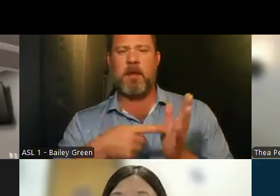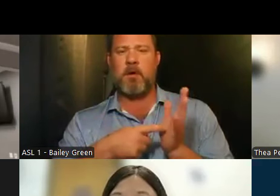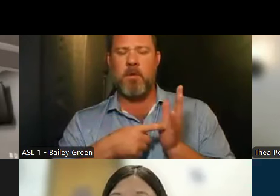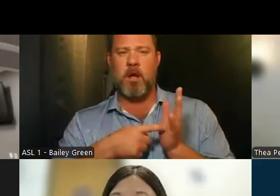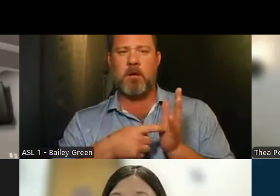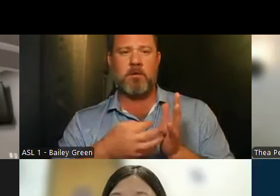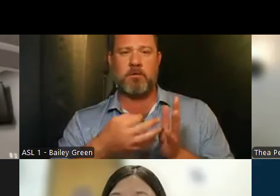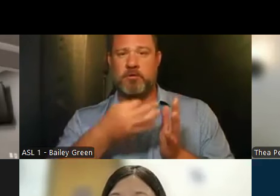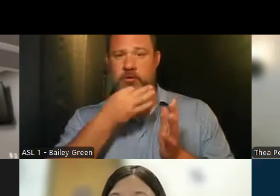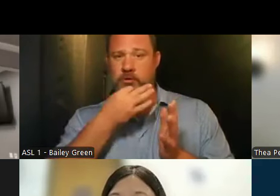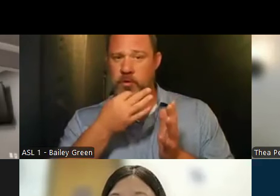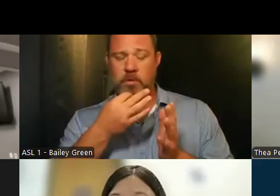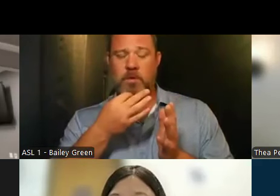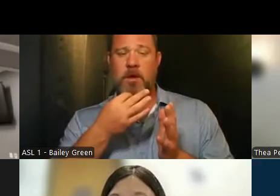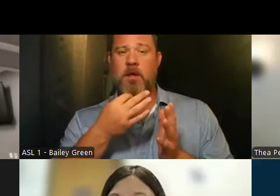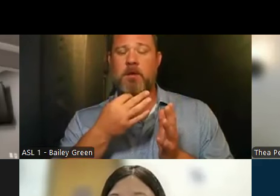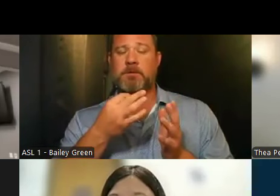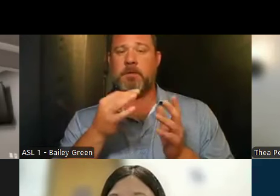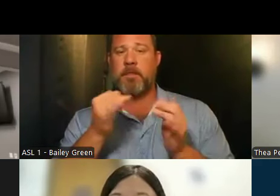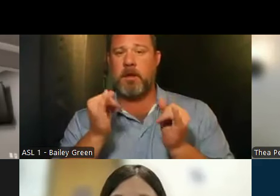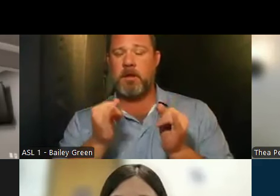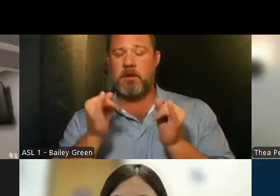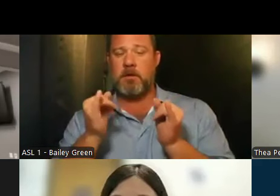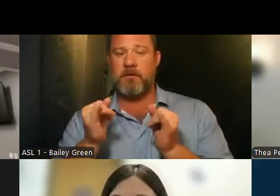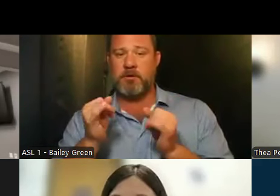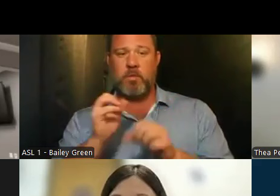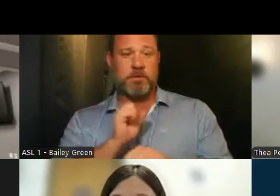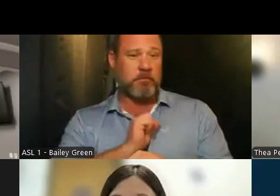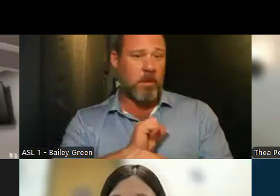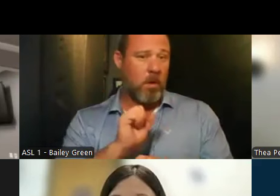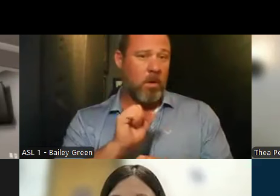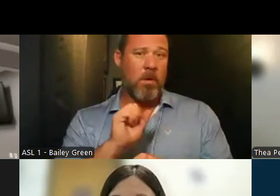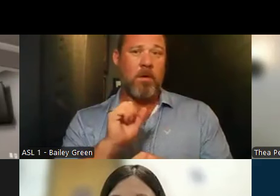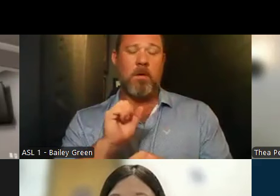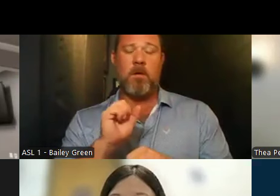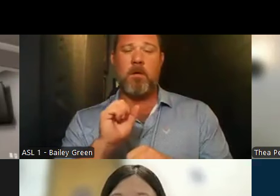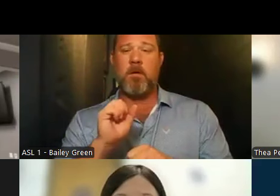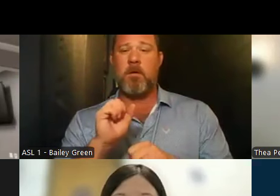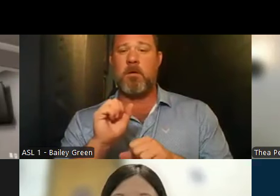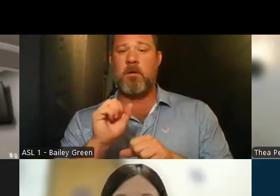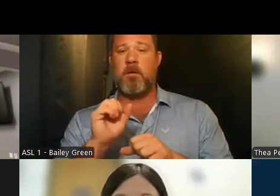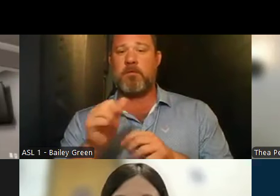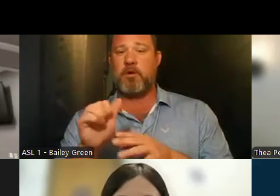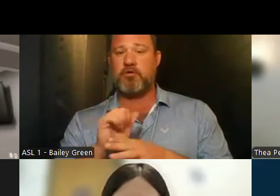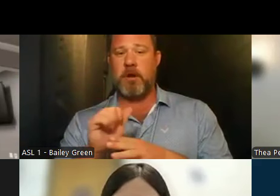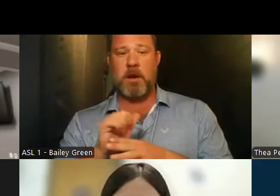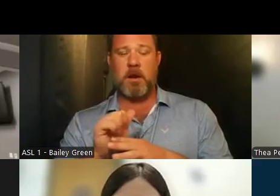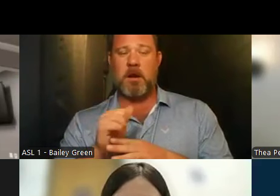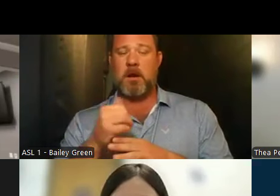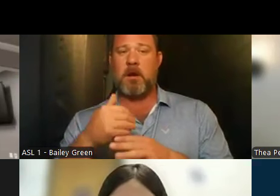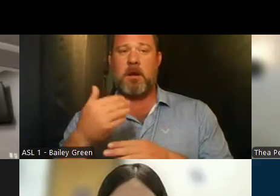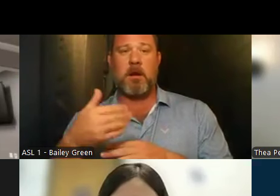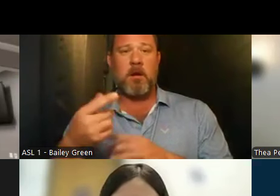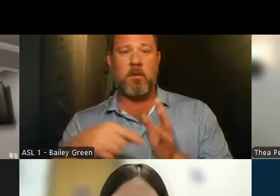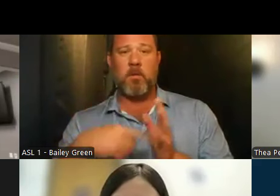soon as the caregiver is employed? Is there one maybe every, once